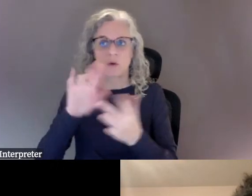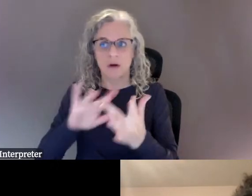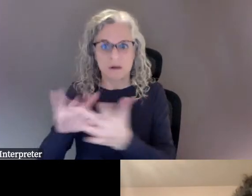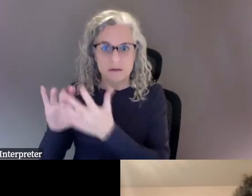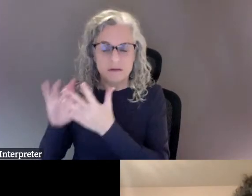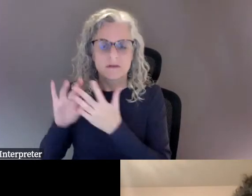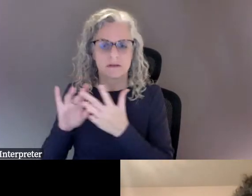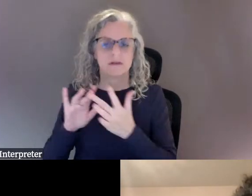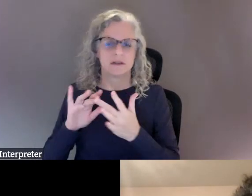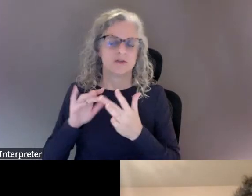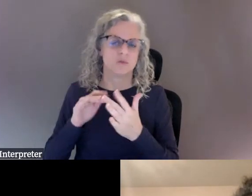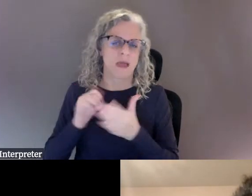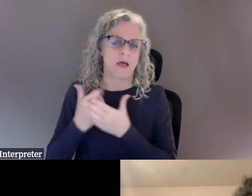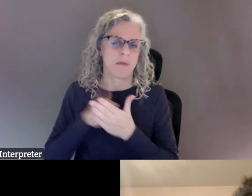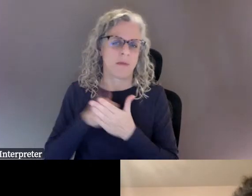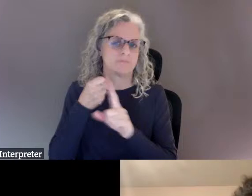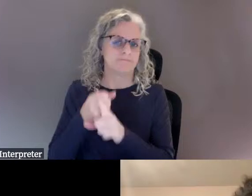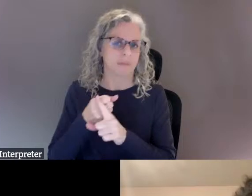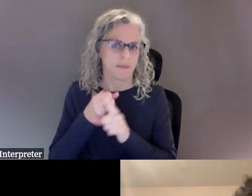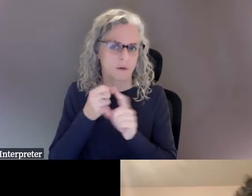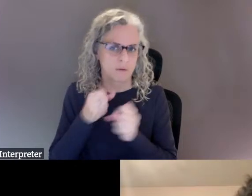strategic goals.